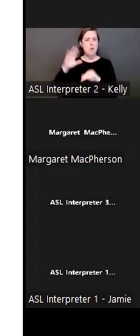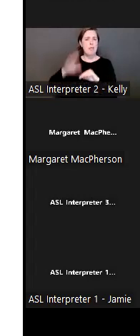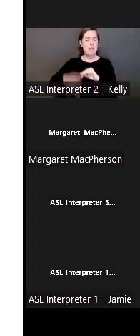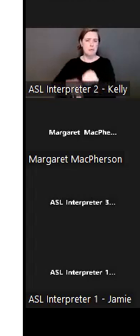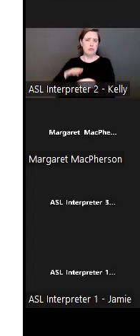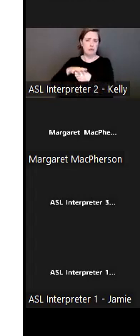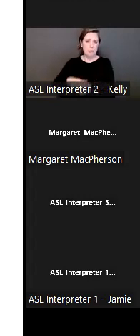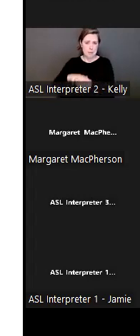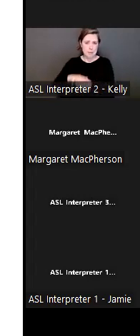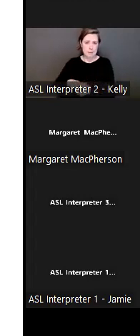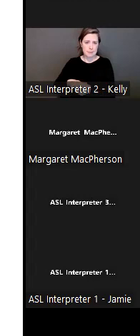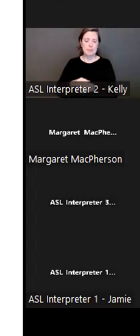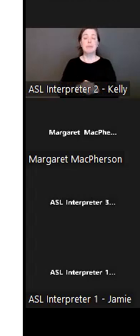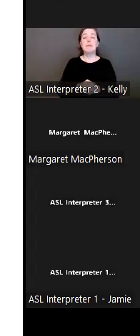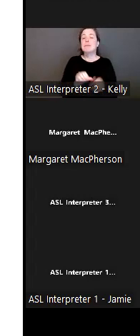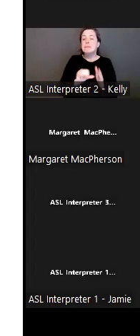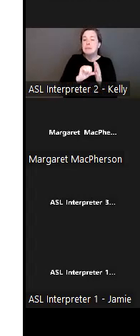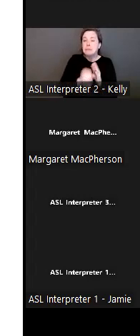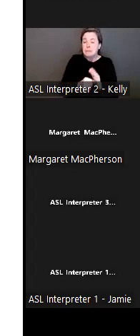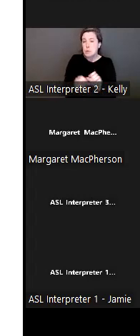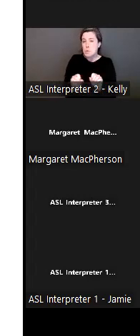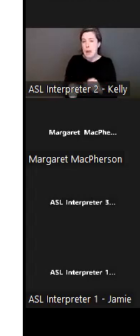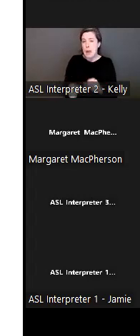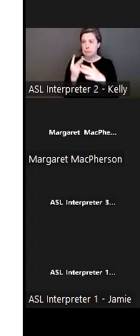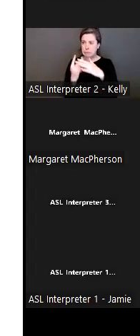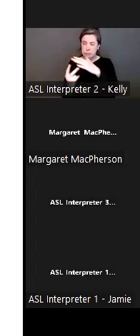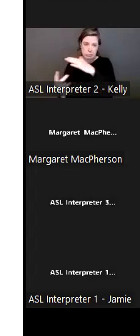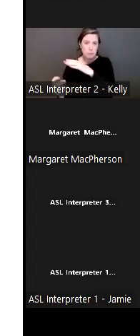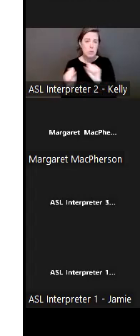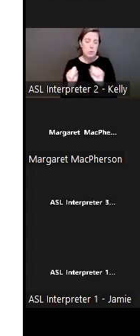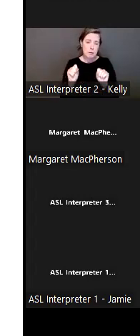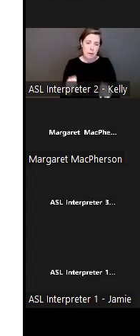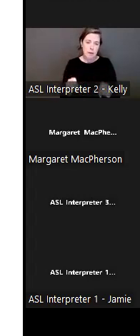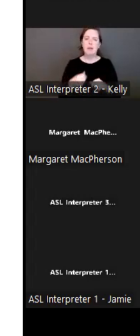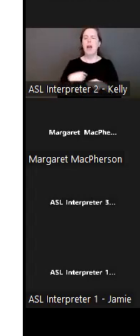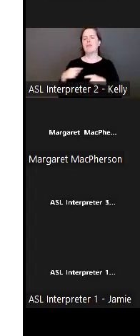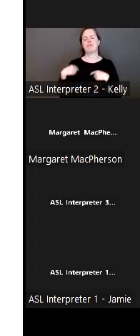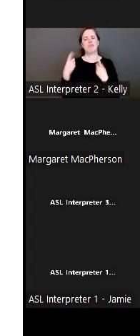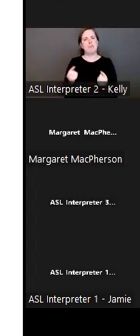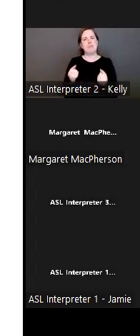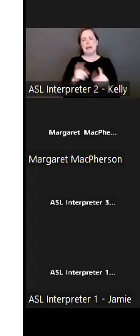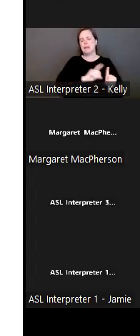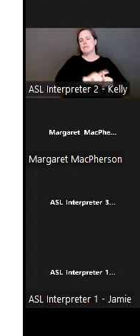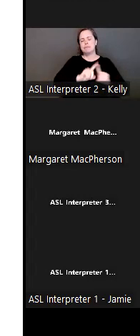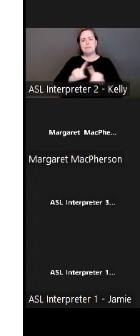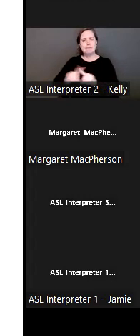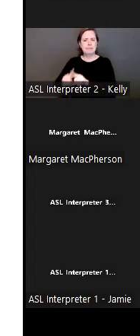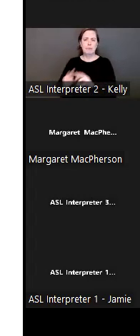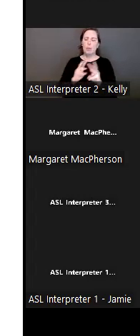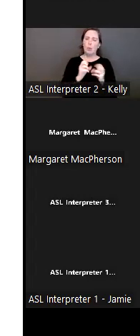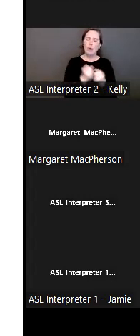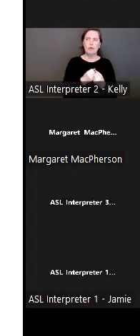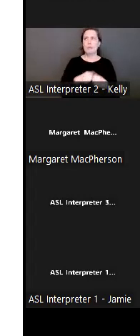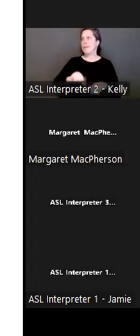presentation as key takeaways. And we've done many different workshops and other forms of education around TBIC and actually